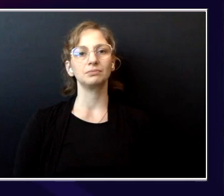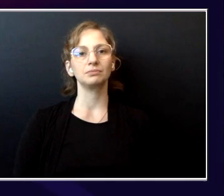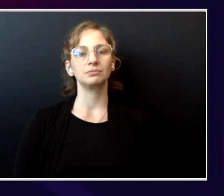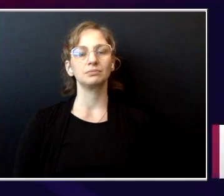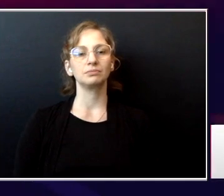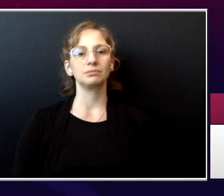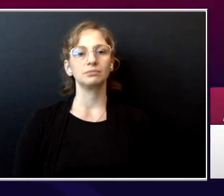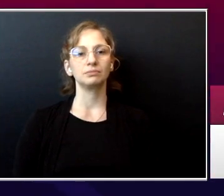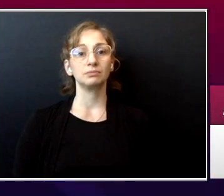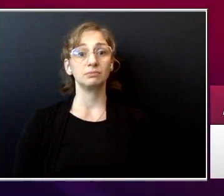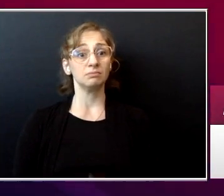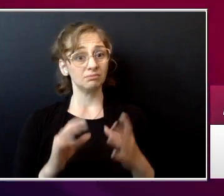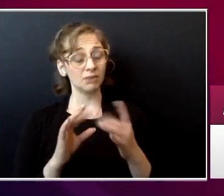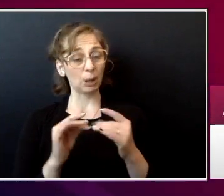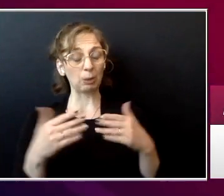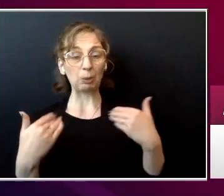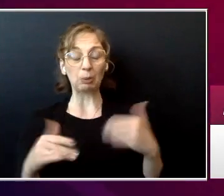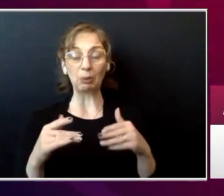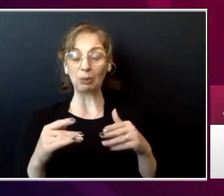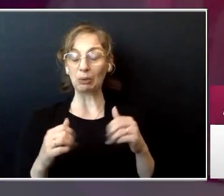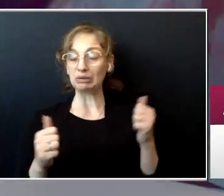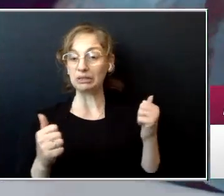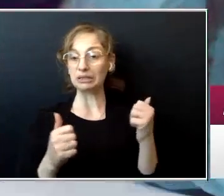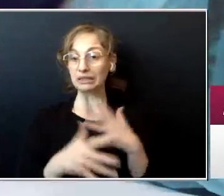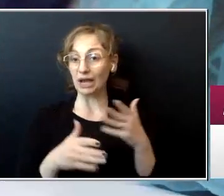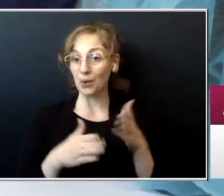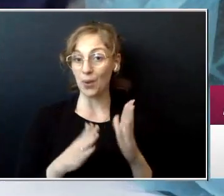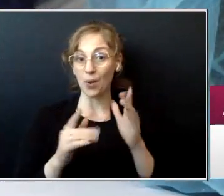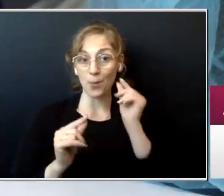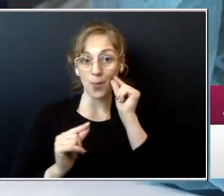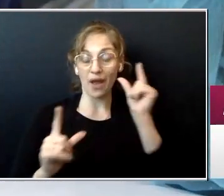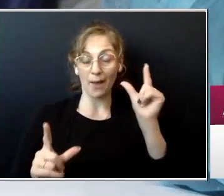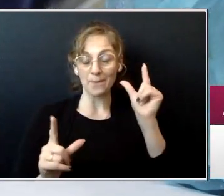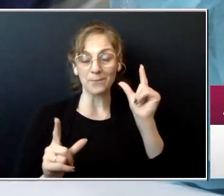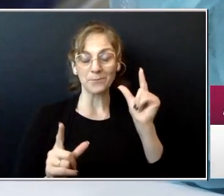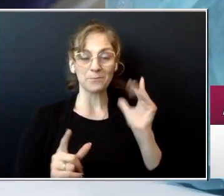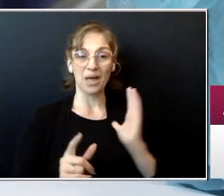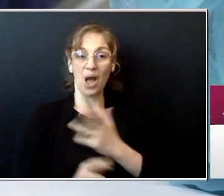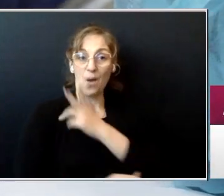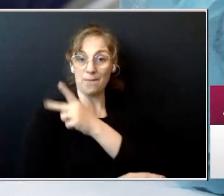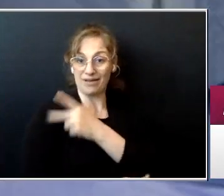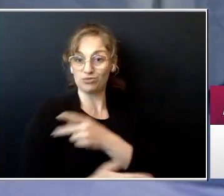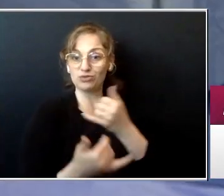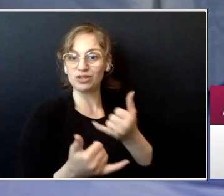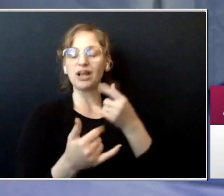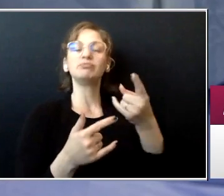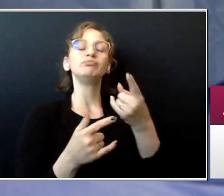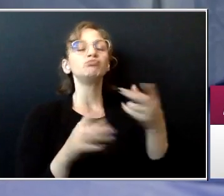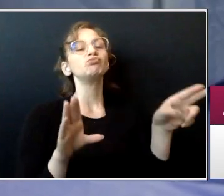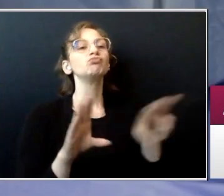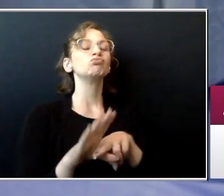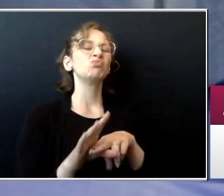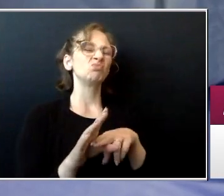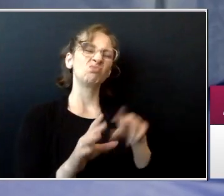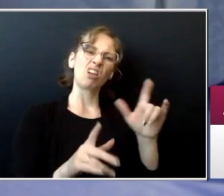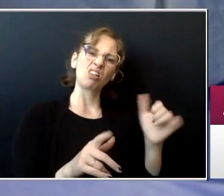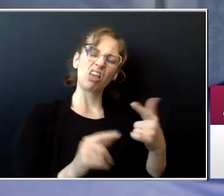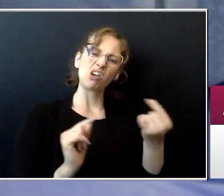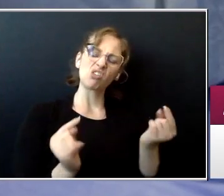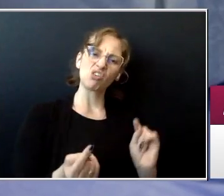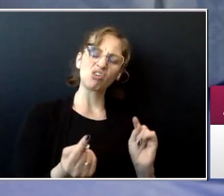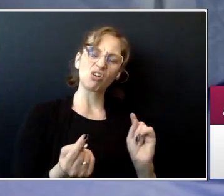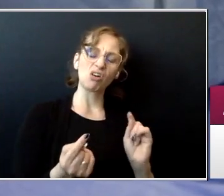talk about an alarming way to wake up. Today's patient went to bed with leg pain and woke up to find his leg had doubled